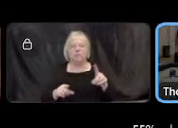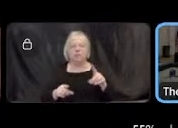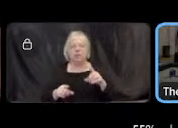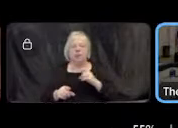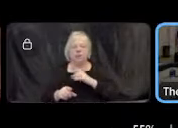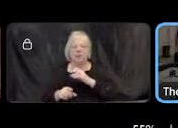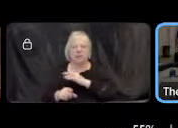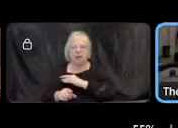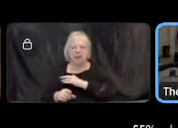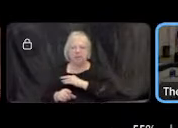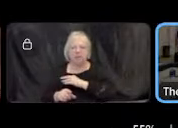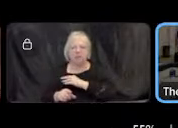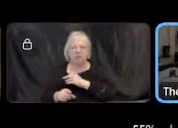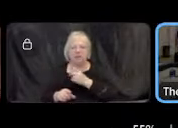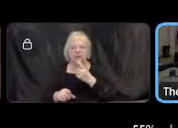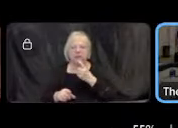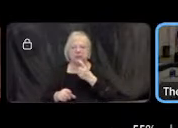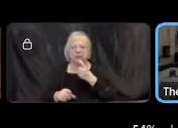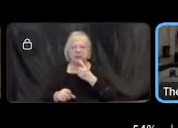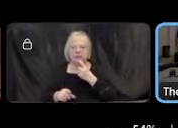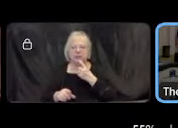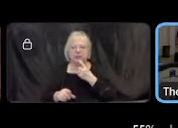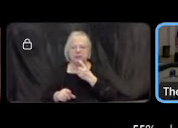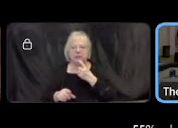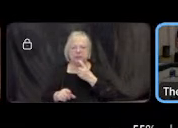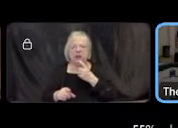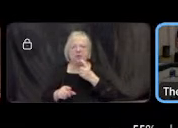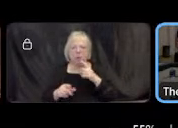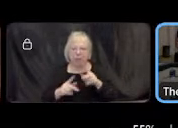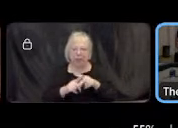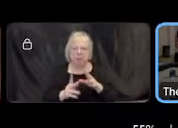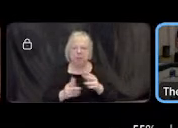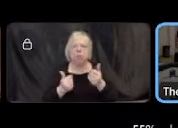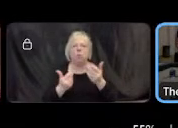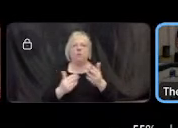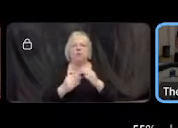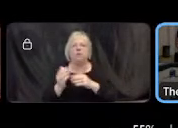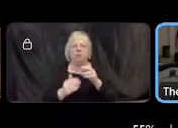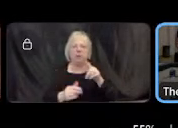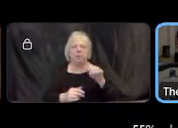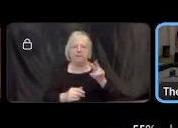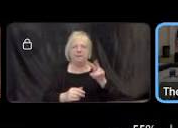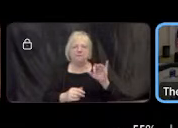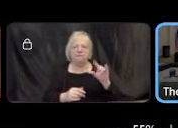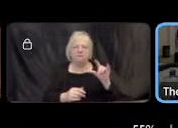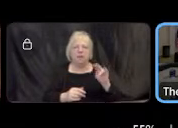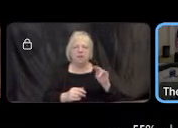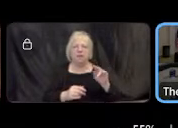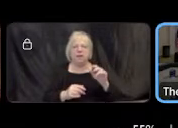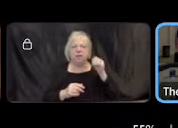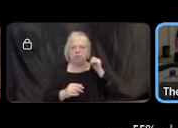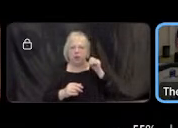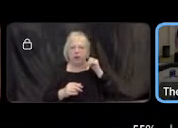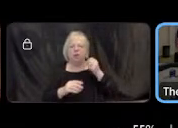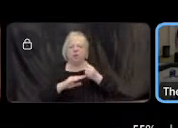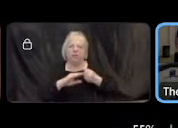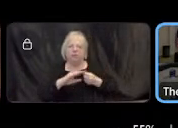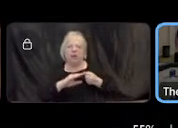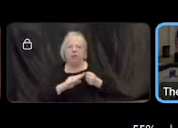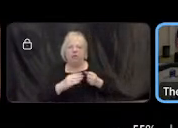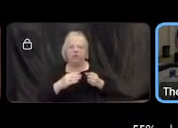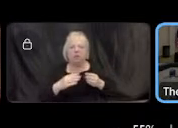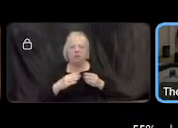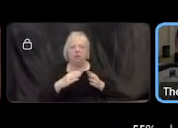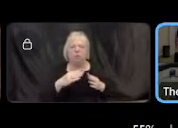new 20-foot by 40-foot pavilion in the rear, which is the south yard area of the property near the southwest corner of the